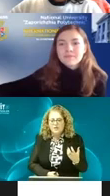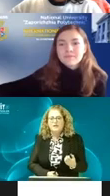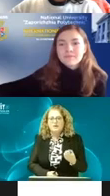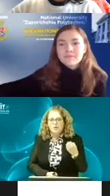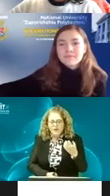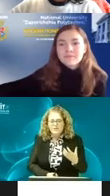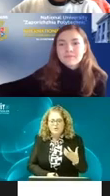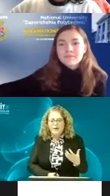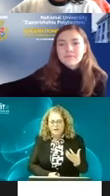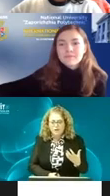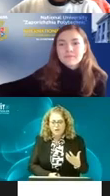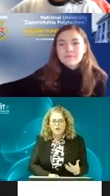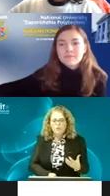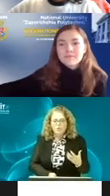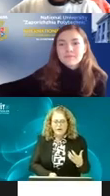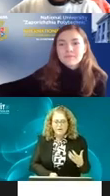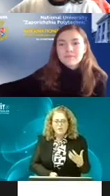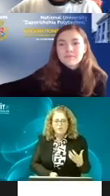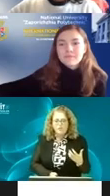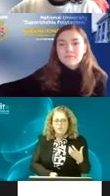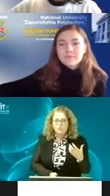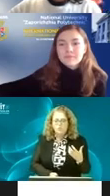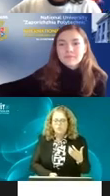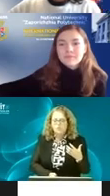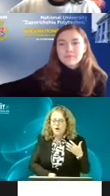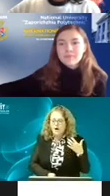person who needs companionship, who needs